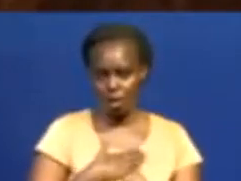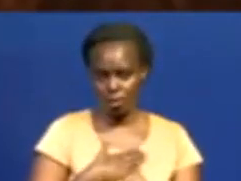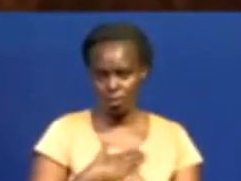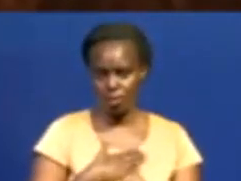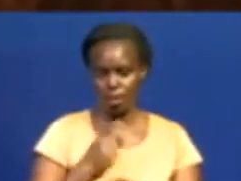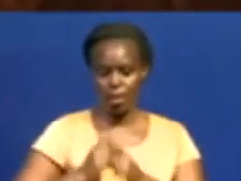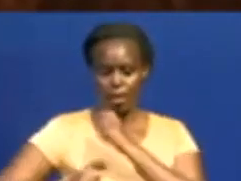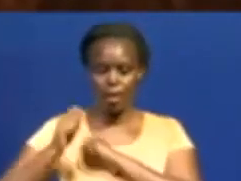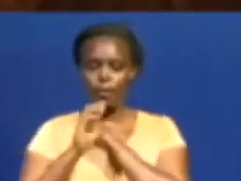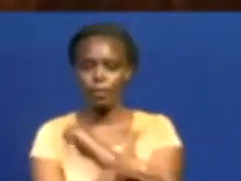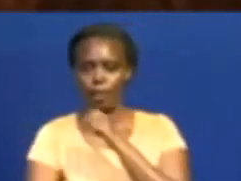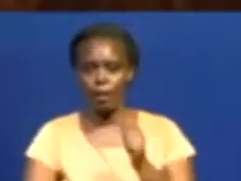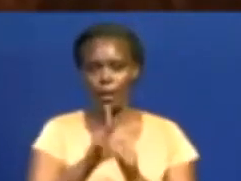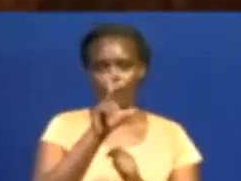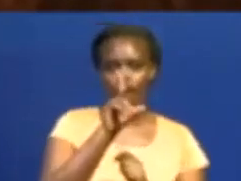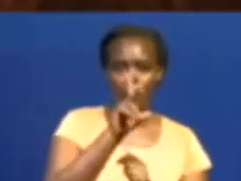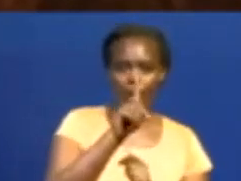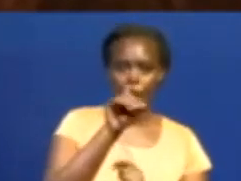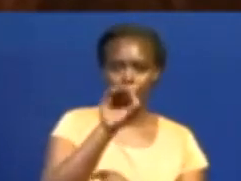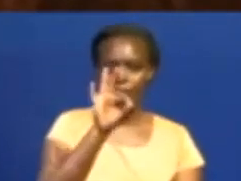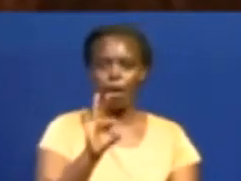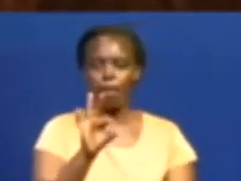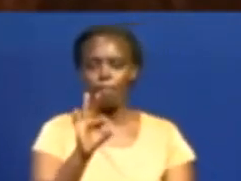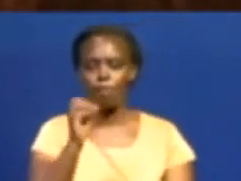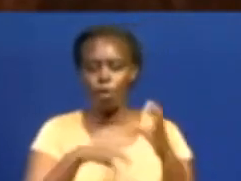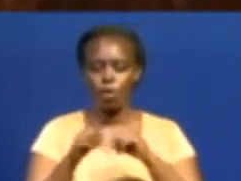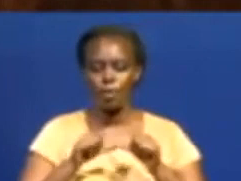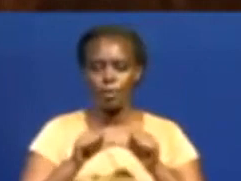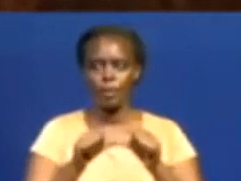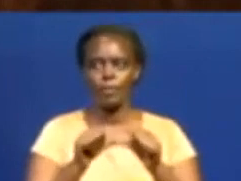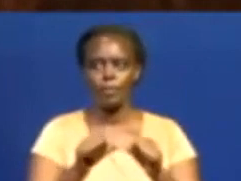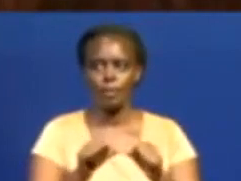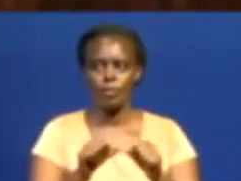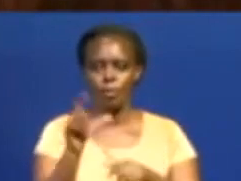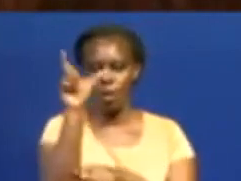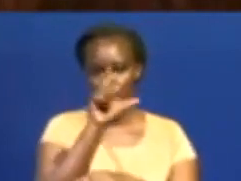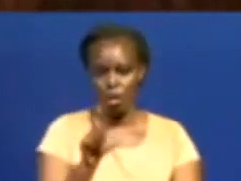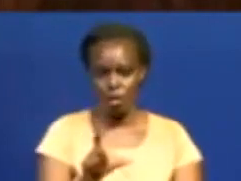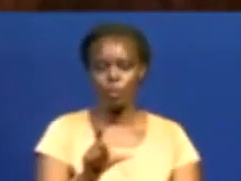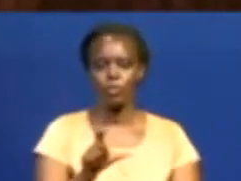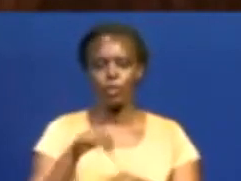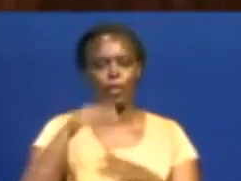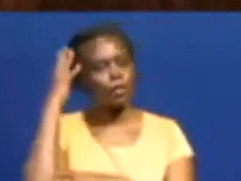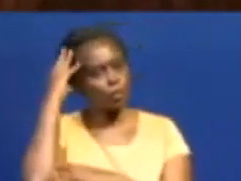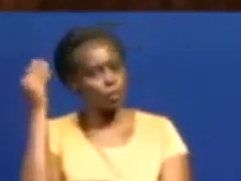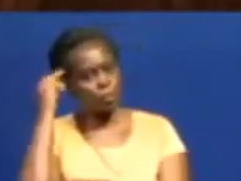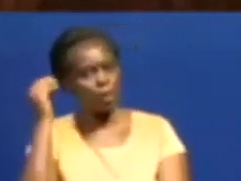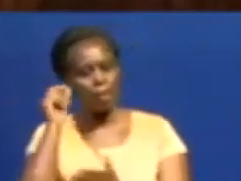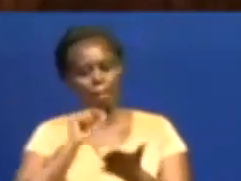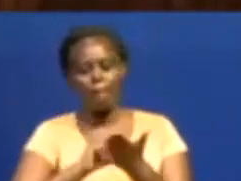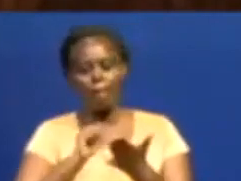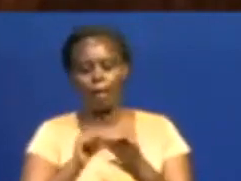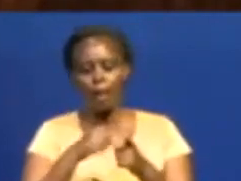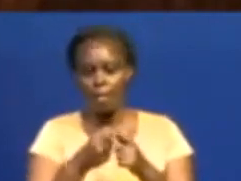when the history of our country and that of KDF contribution in the stabilization of the region and more so in Somalia is written,